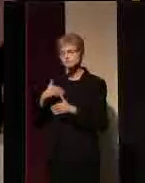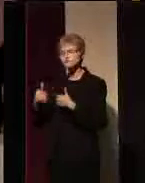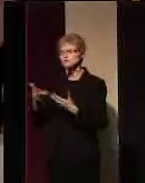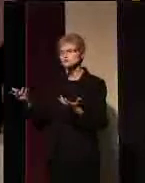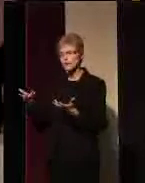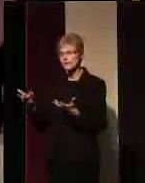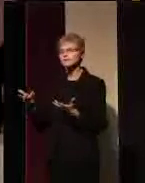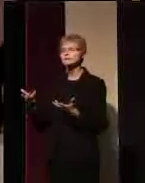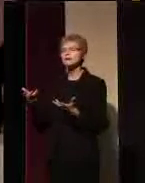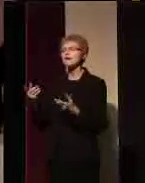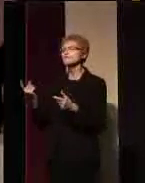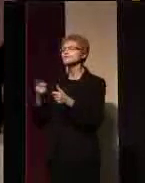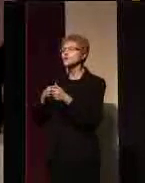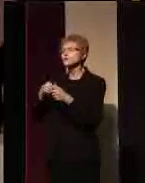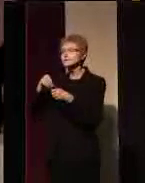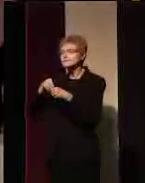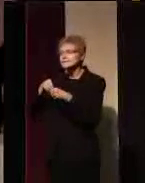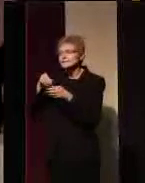my town.